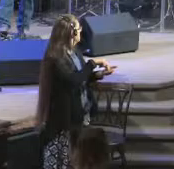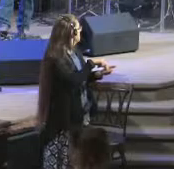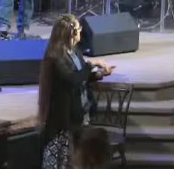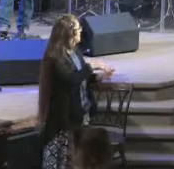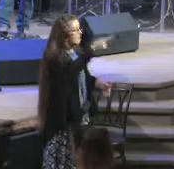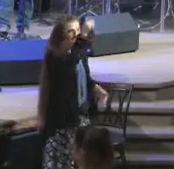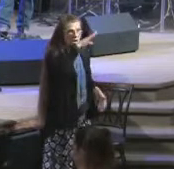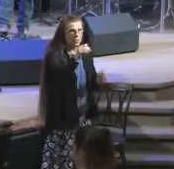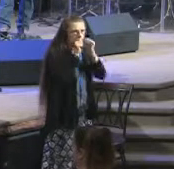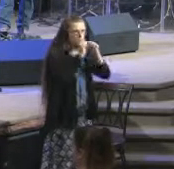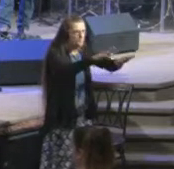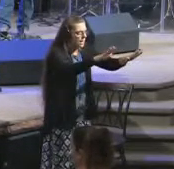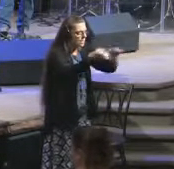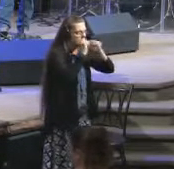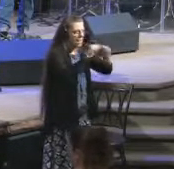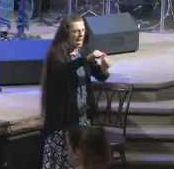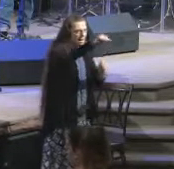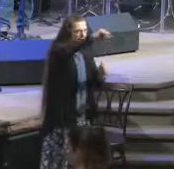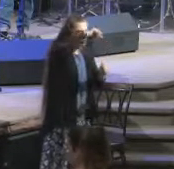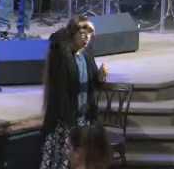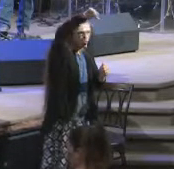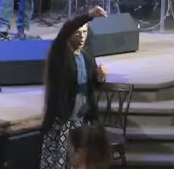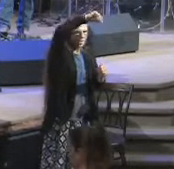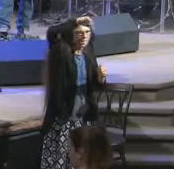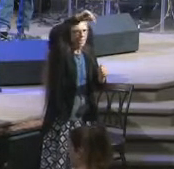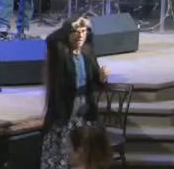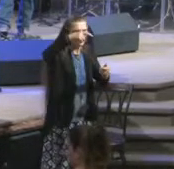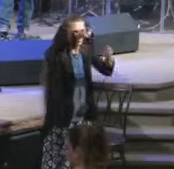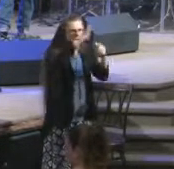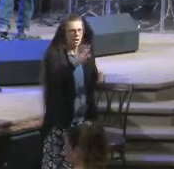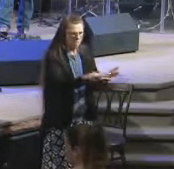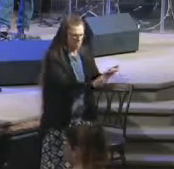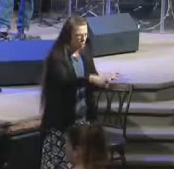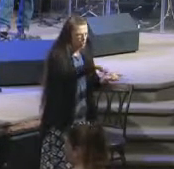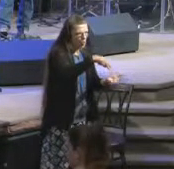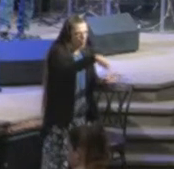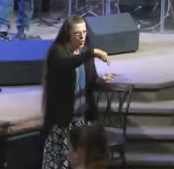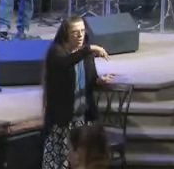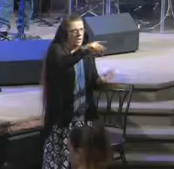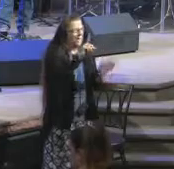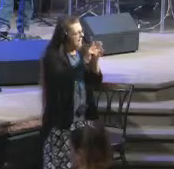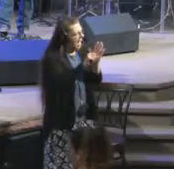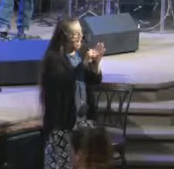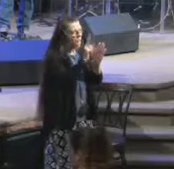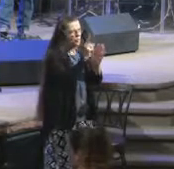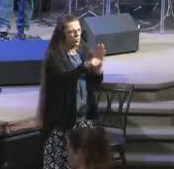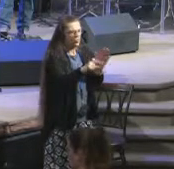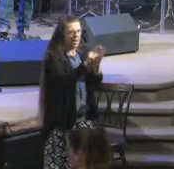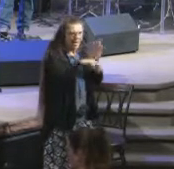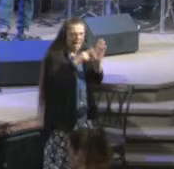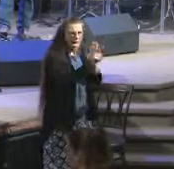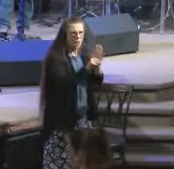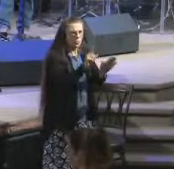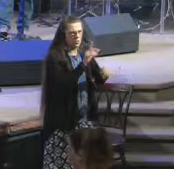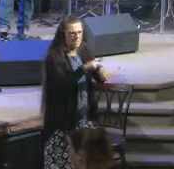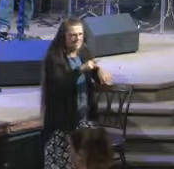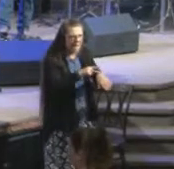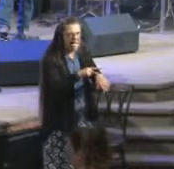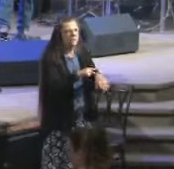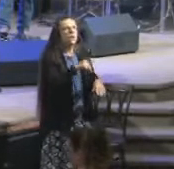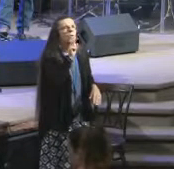that you are blessing them, Lord, that you're anointing them, God. Lord, that you're raising them up for such an hour, such a time as this, God. Lord,